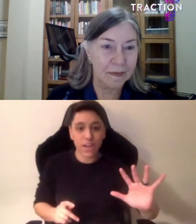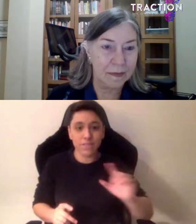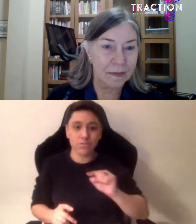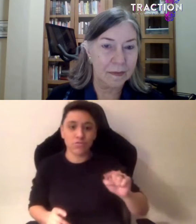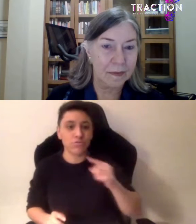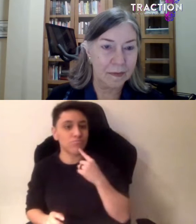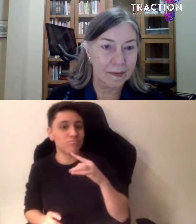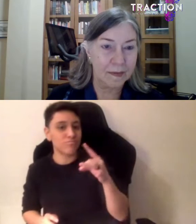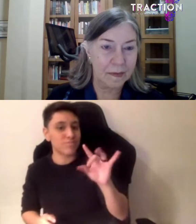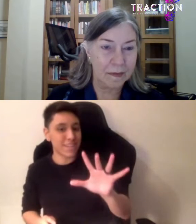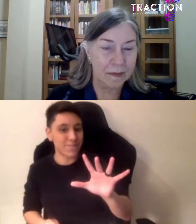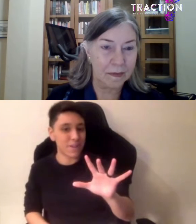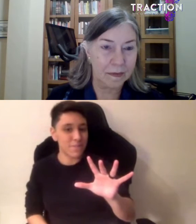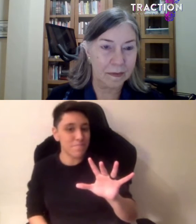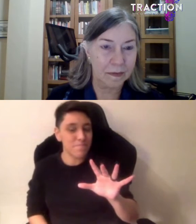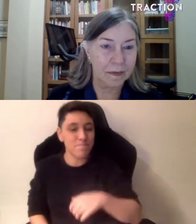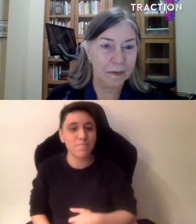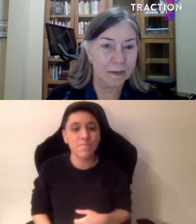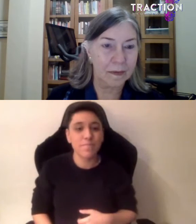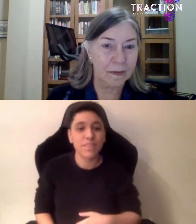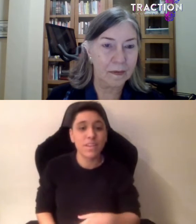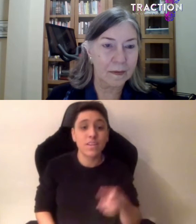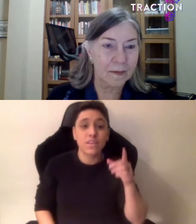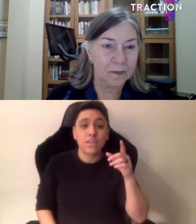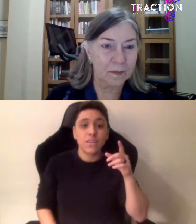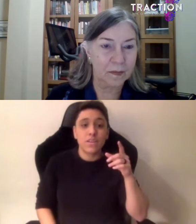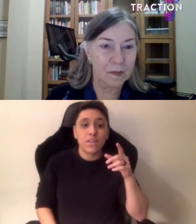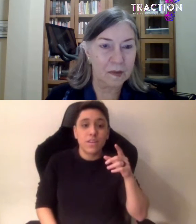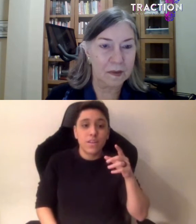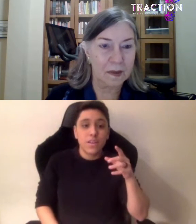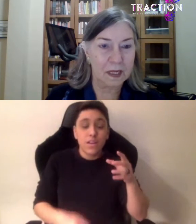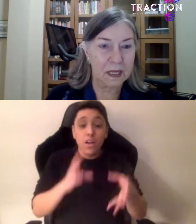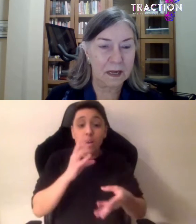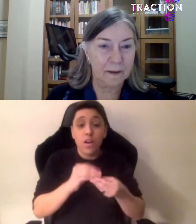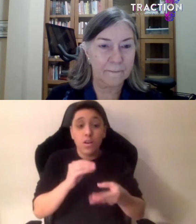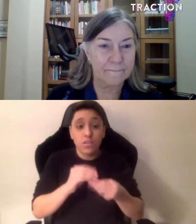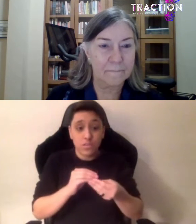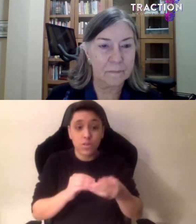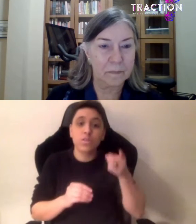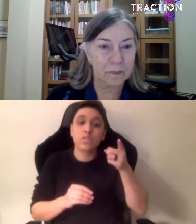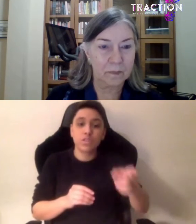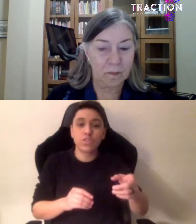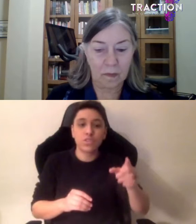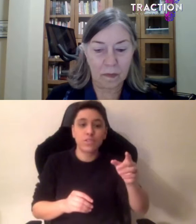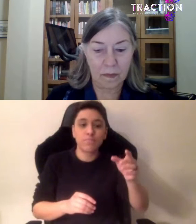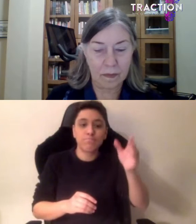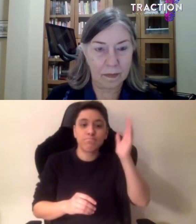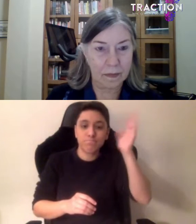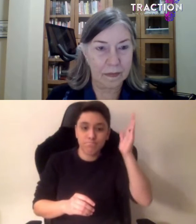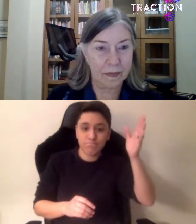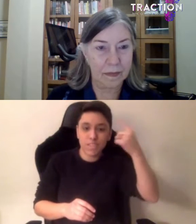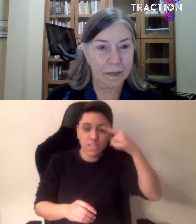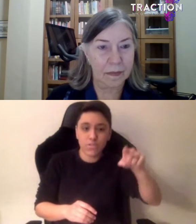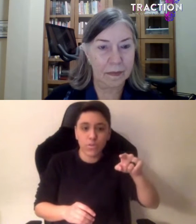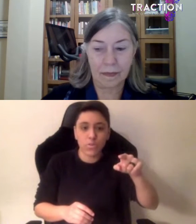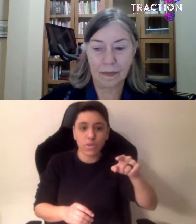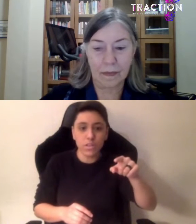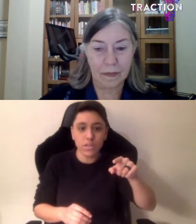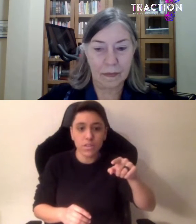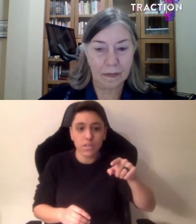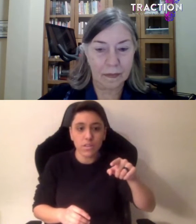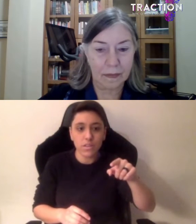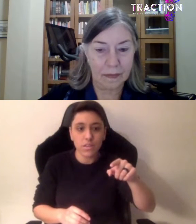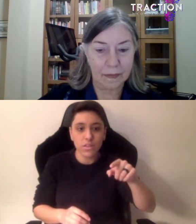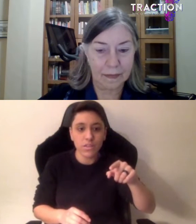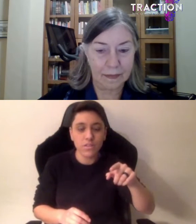hormone management and peri-operative trans care, Dr. Gromko is also a frequent speaker for professional groups. She wrote Where's